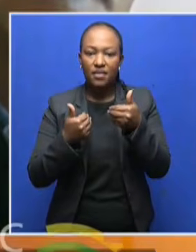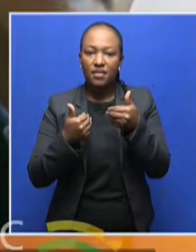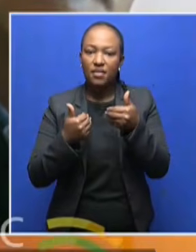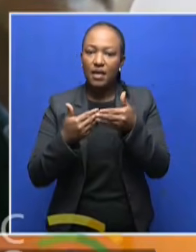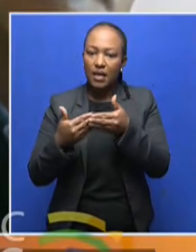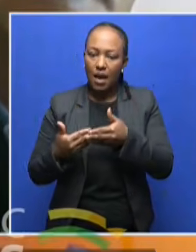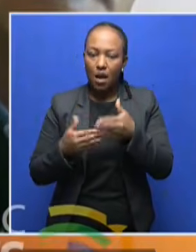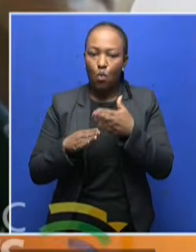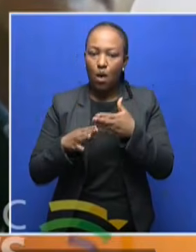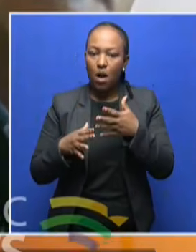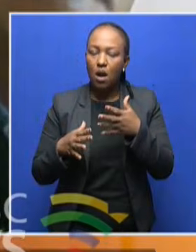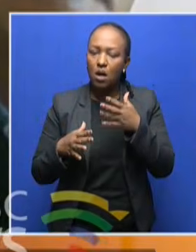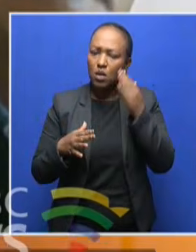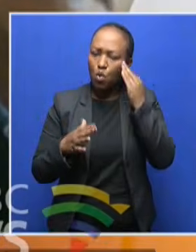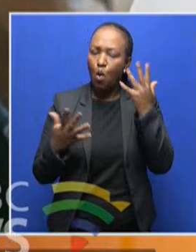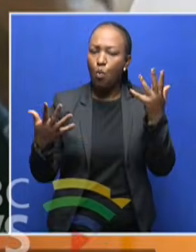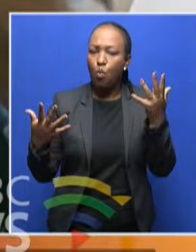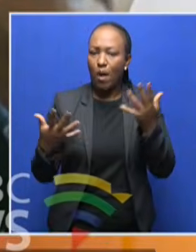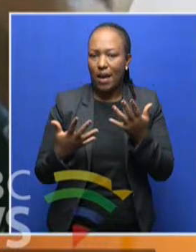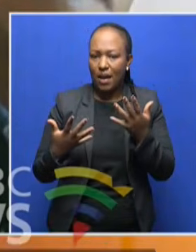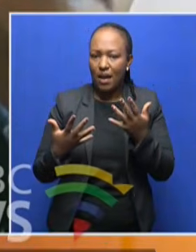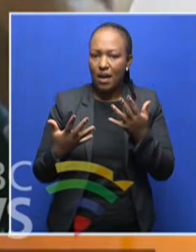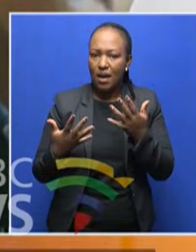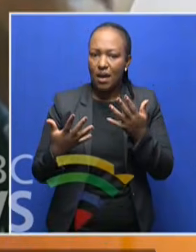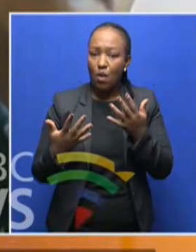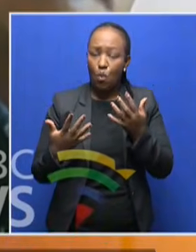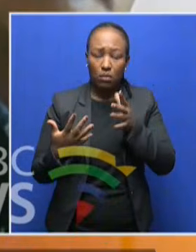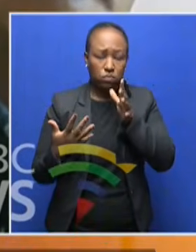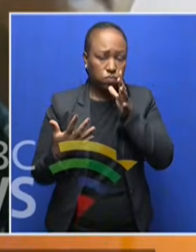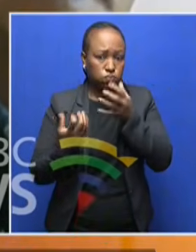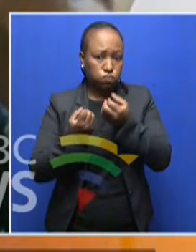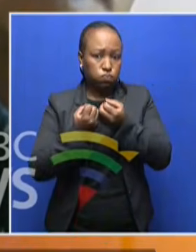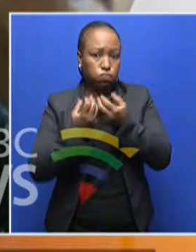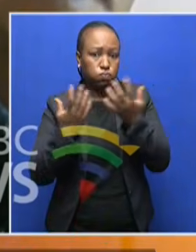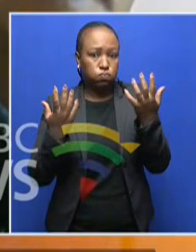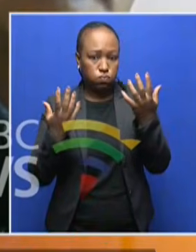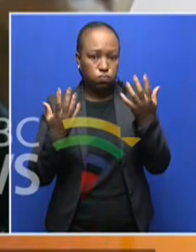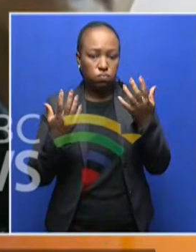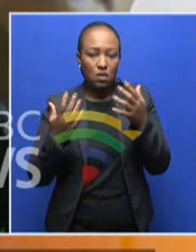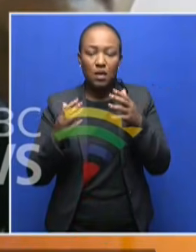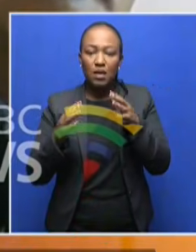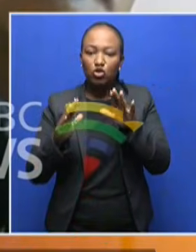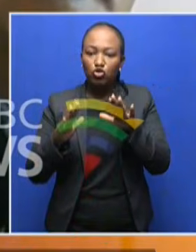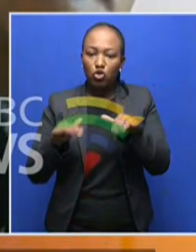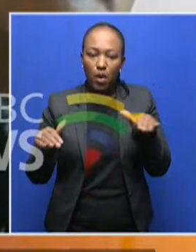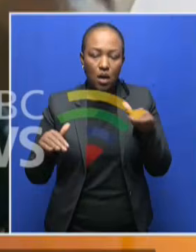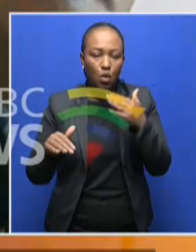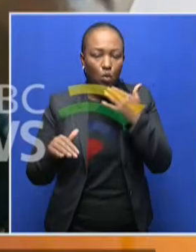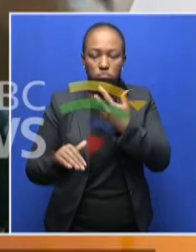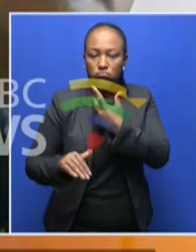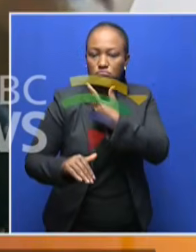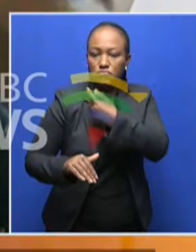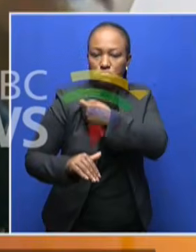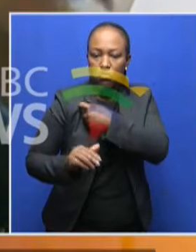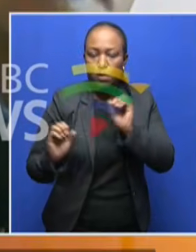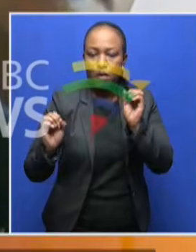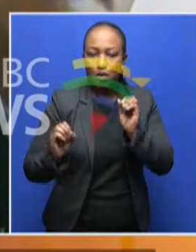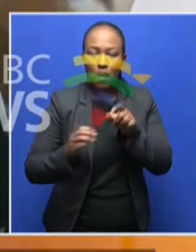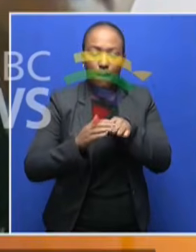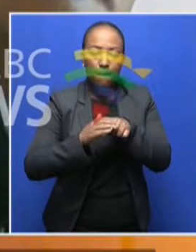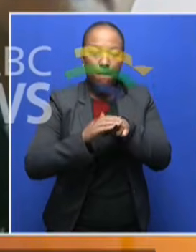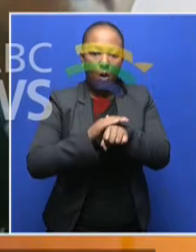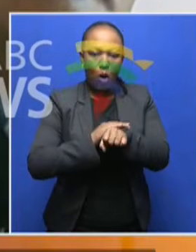to locate, where to track down these hundreds of thousands of lost or zero-dose children who were born over